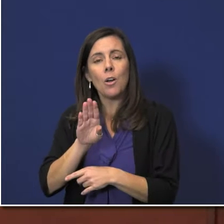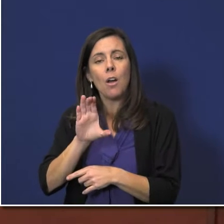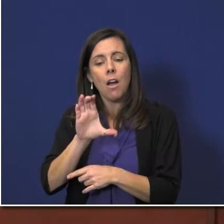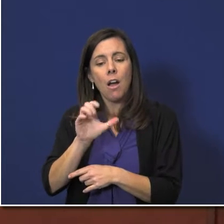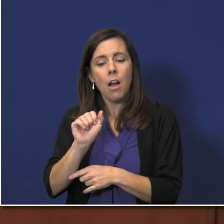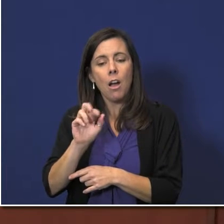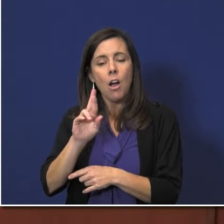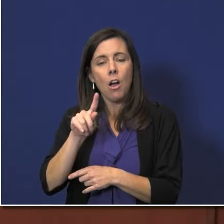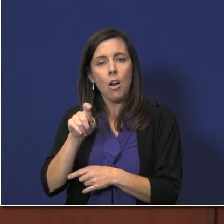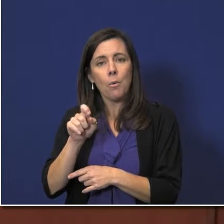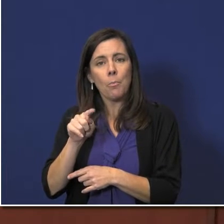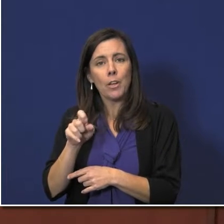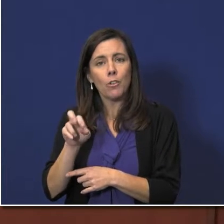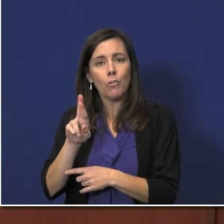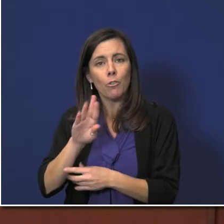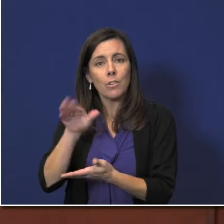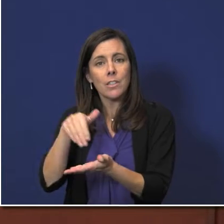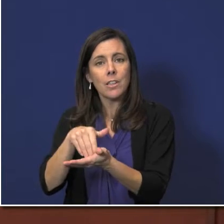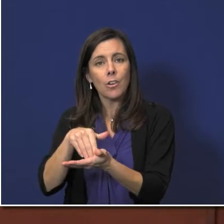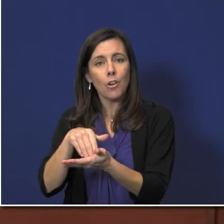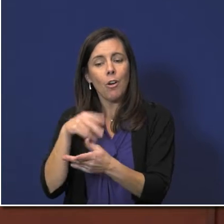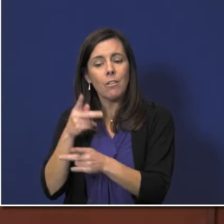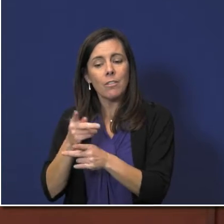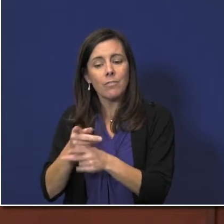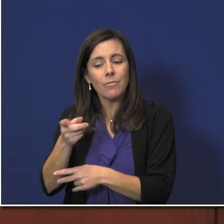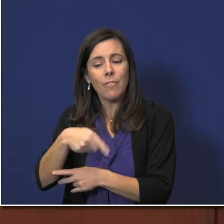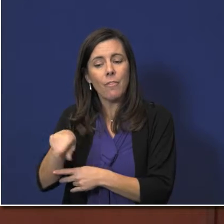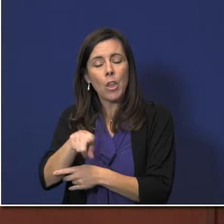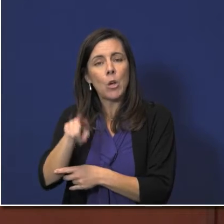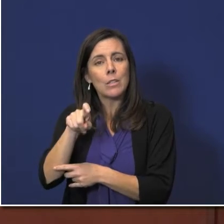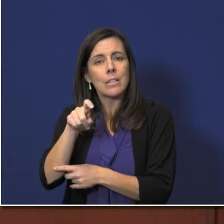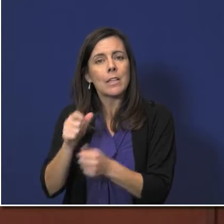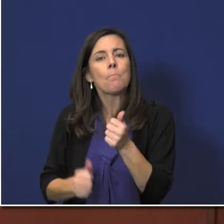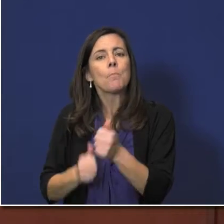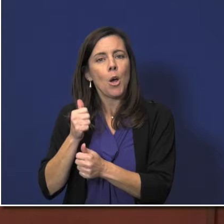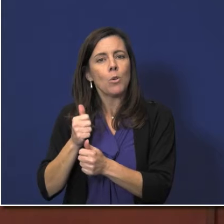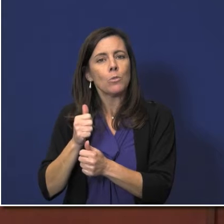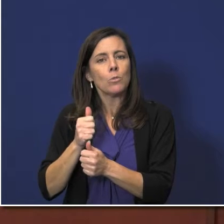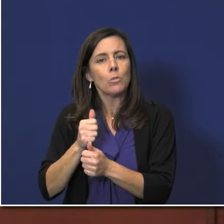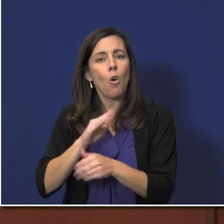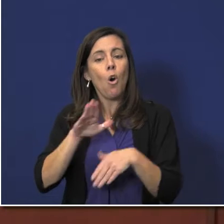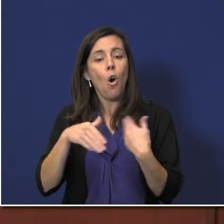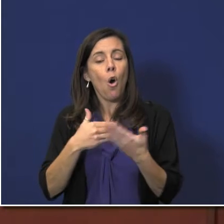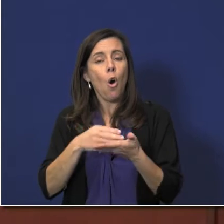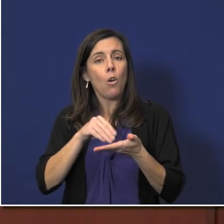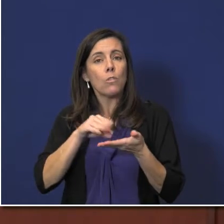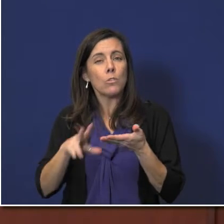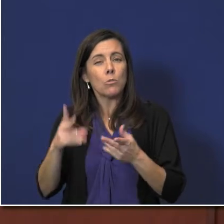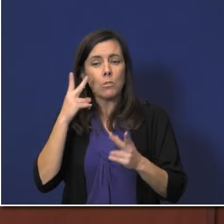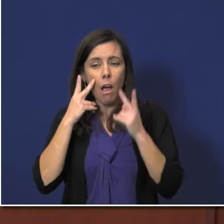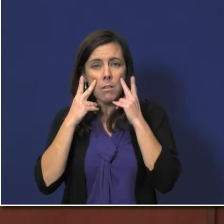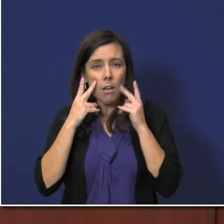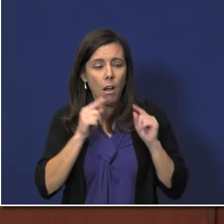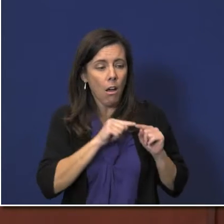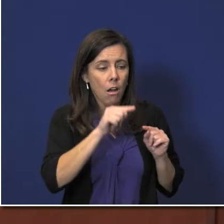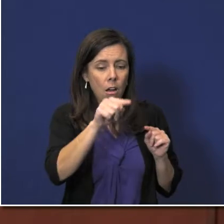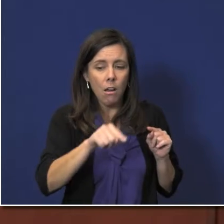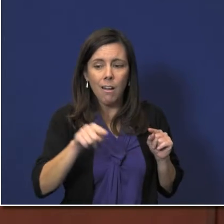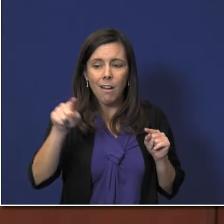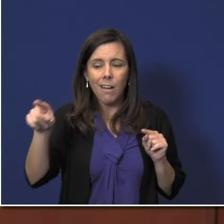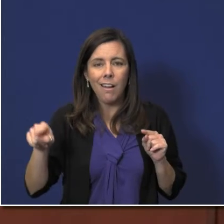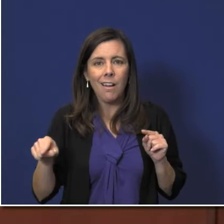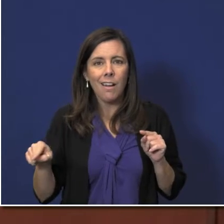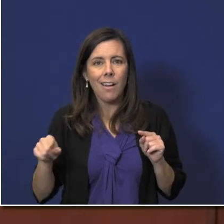needed it the most. It was obvious that all the students I saw everywhere were happy to be in